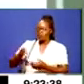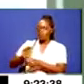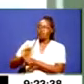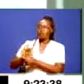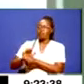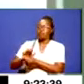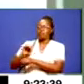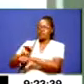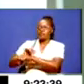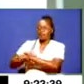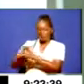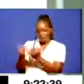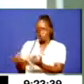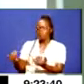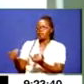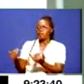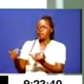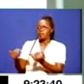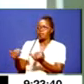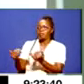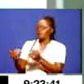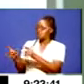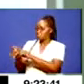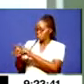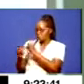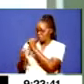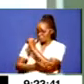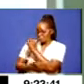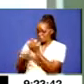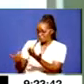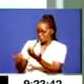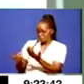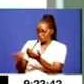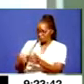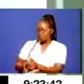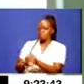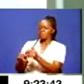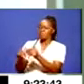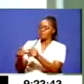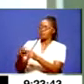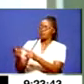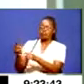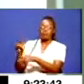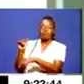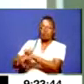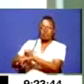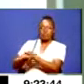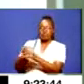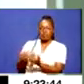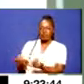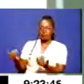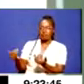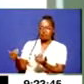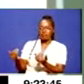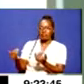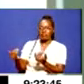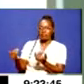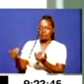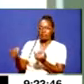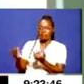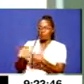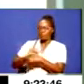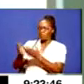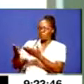good things. Yeah. There are also bad things that has come with it, mm. but there are also good things that has come with this pandemic.